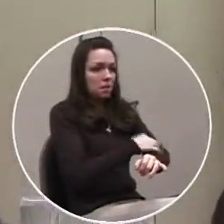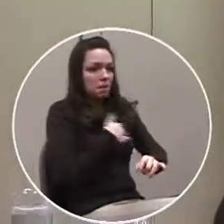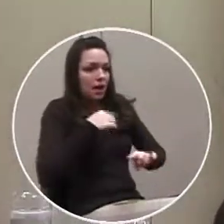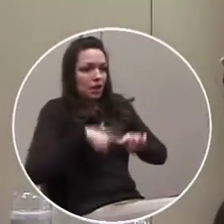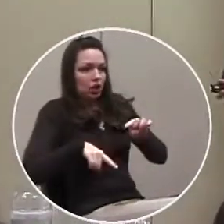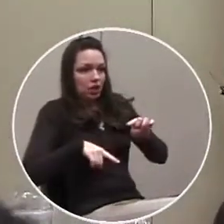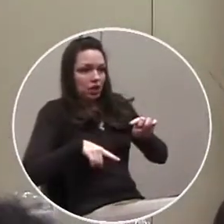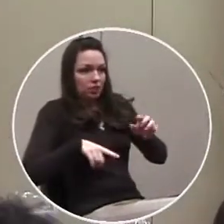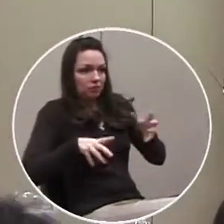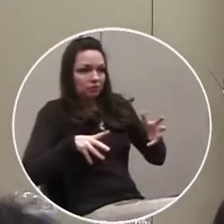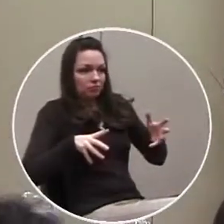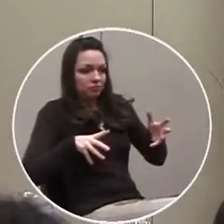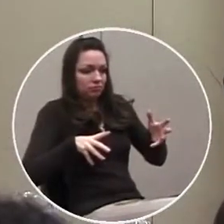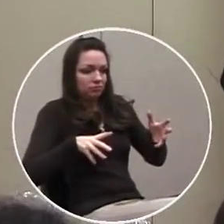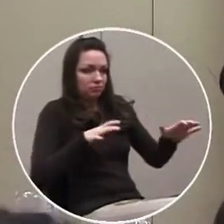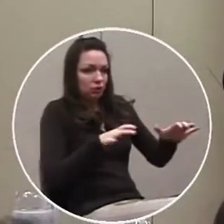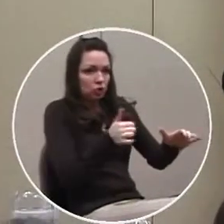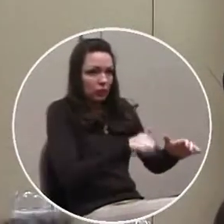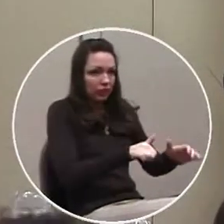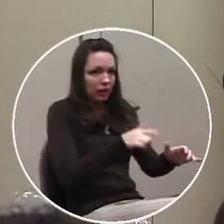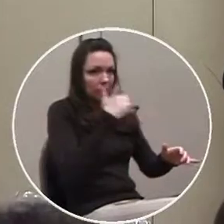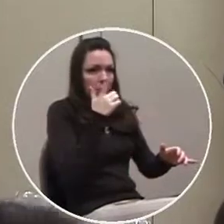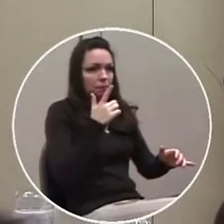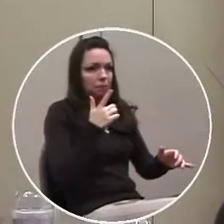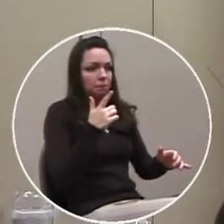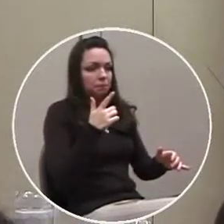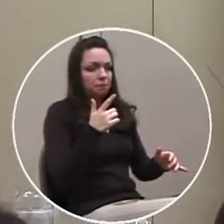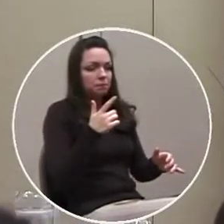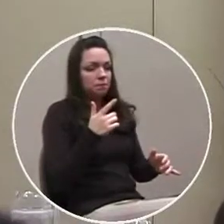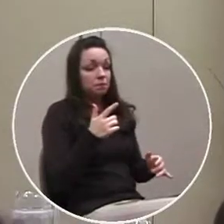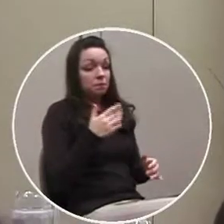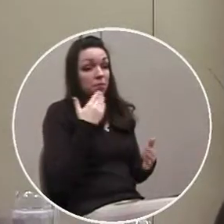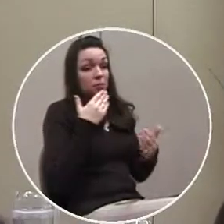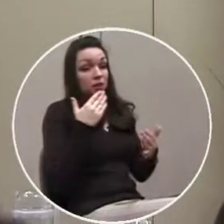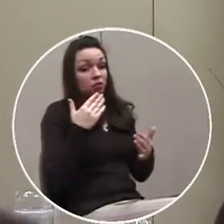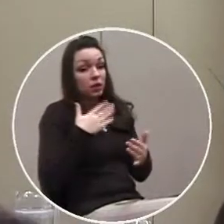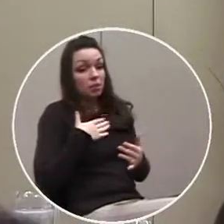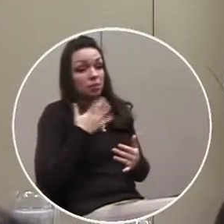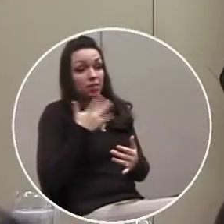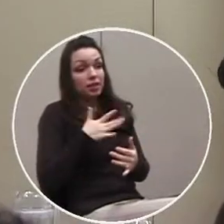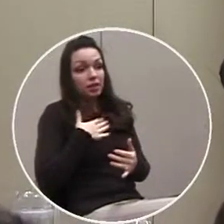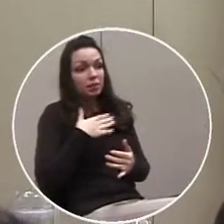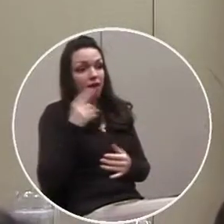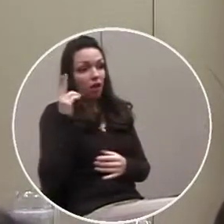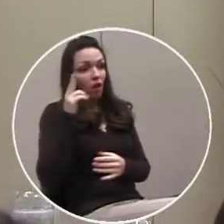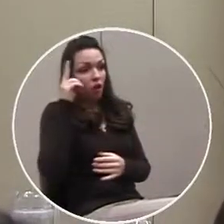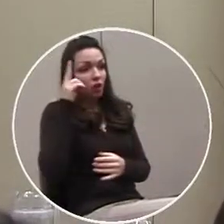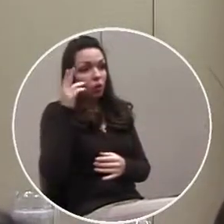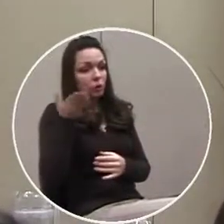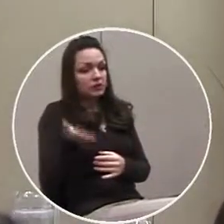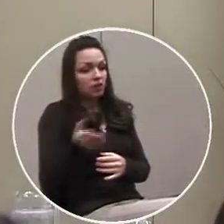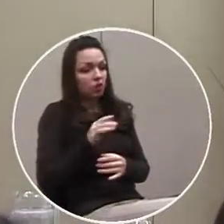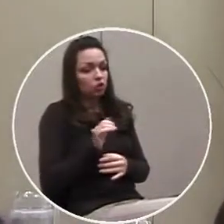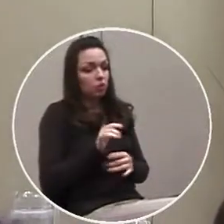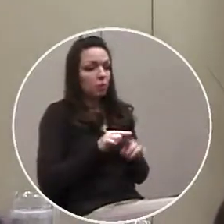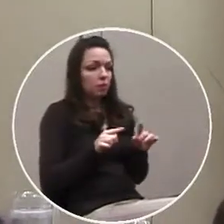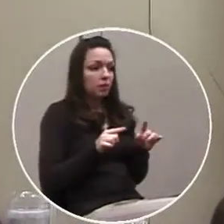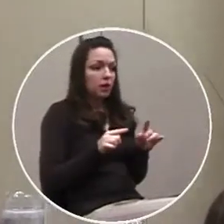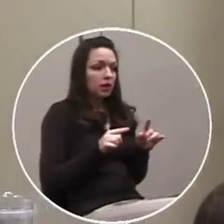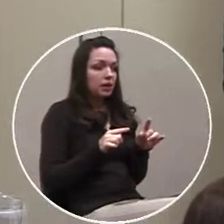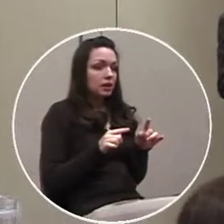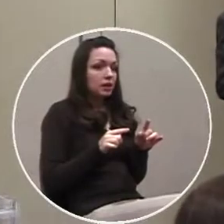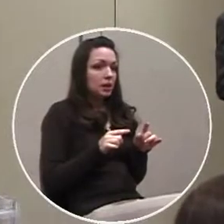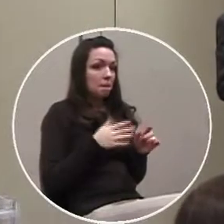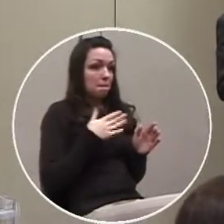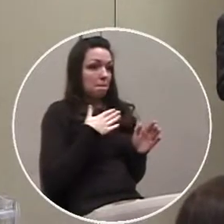in an emergency medical situation. Thankfully, my uncle was there, who was also an EMT. But suddenly, my technical level